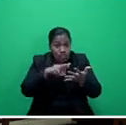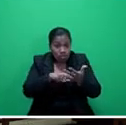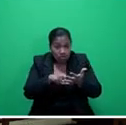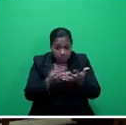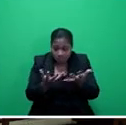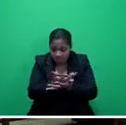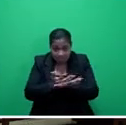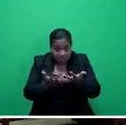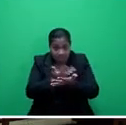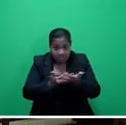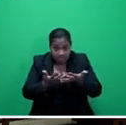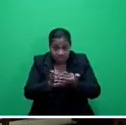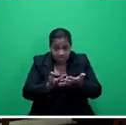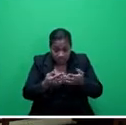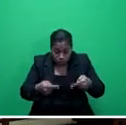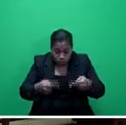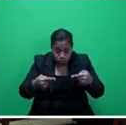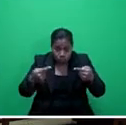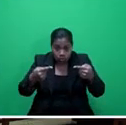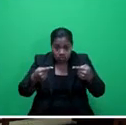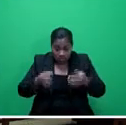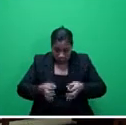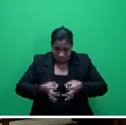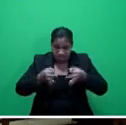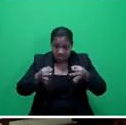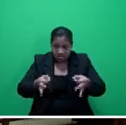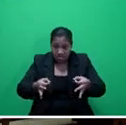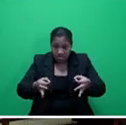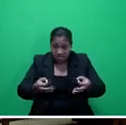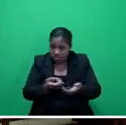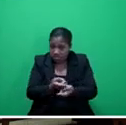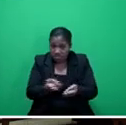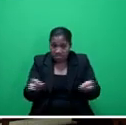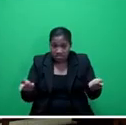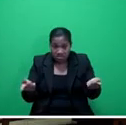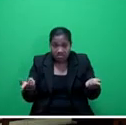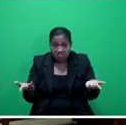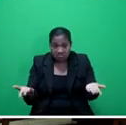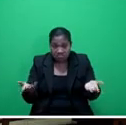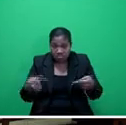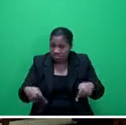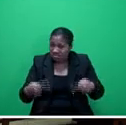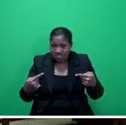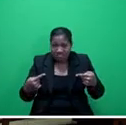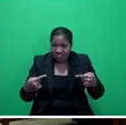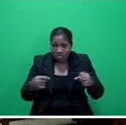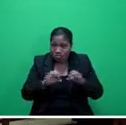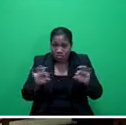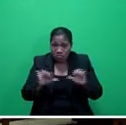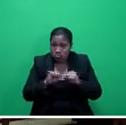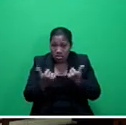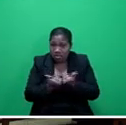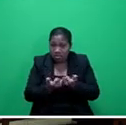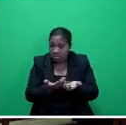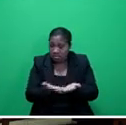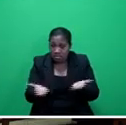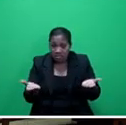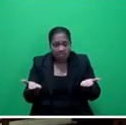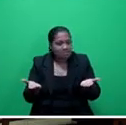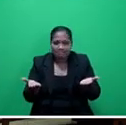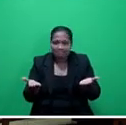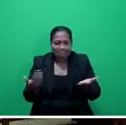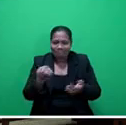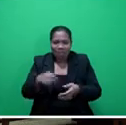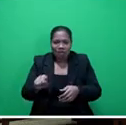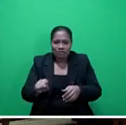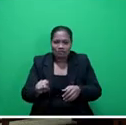is initiated at a future sitting. Does any member oppose? As no member